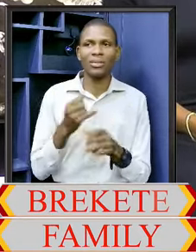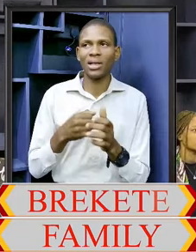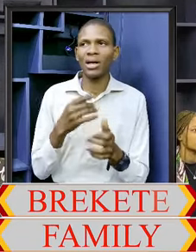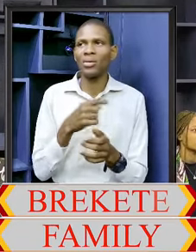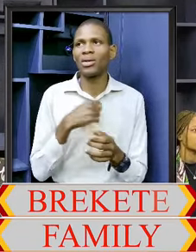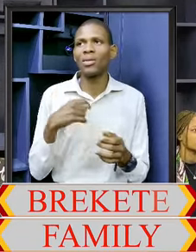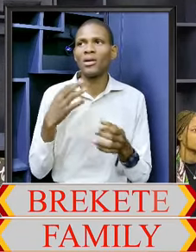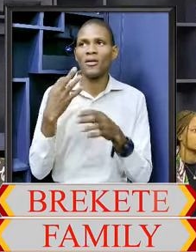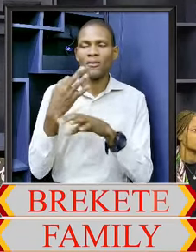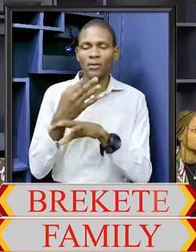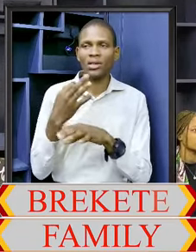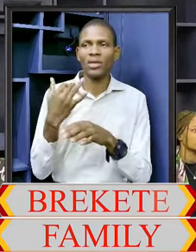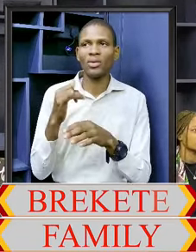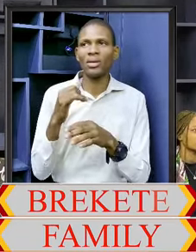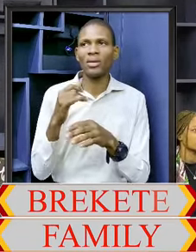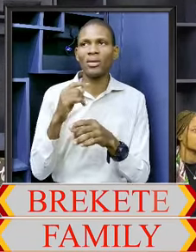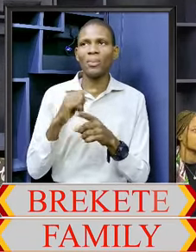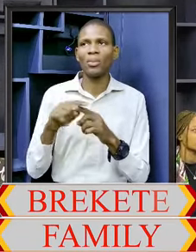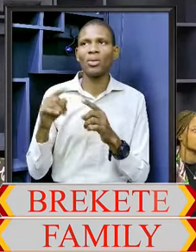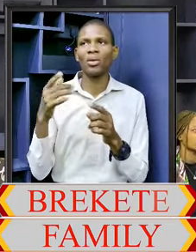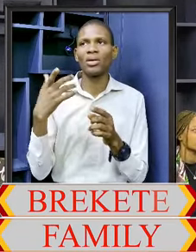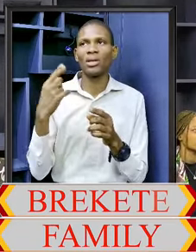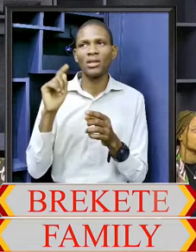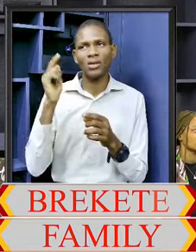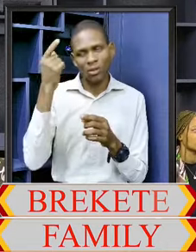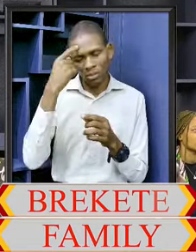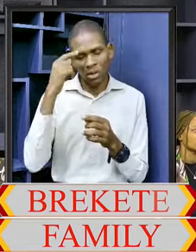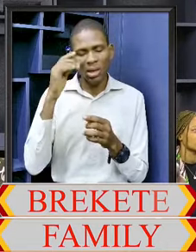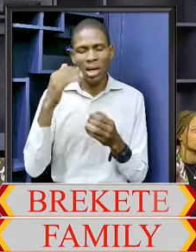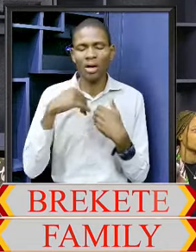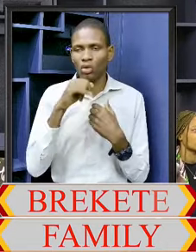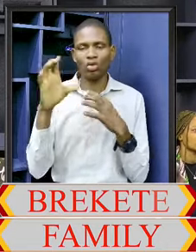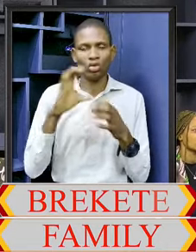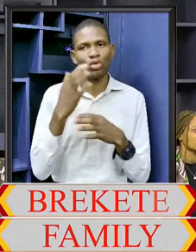them to set them. We go, they go set them. But you get what the government never do.